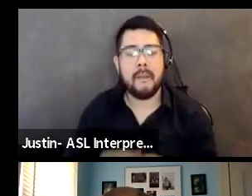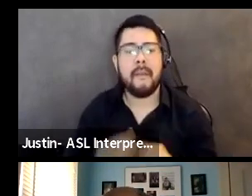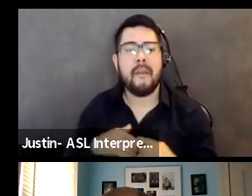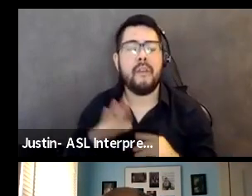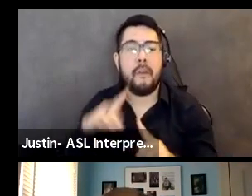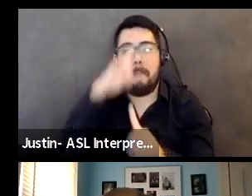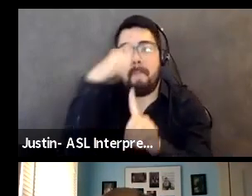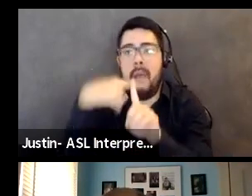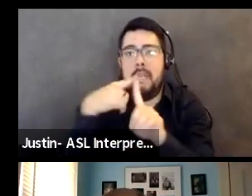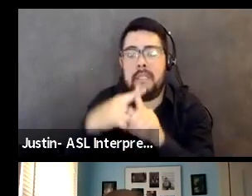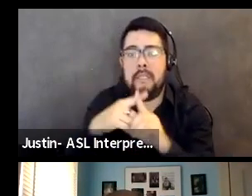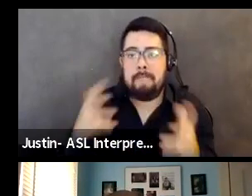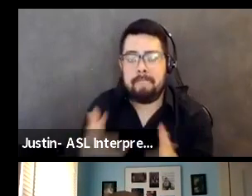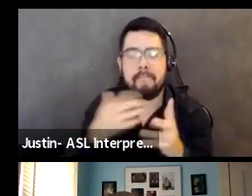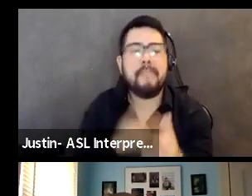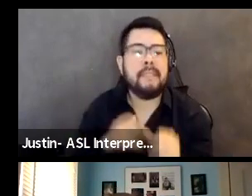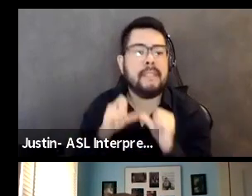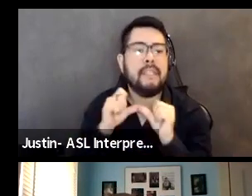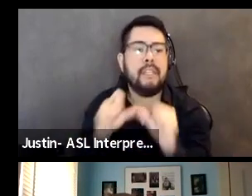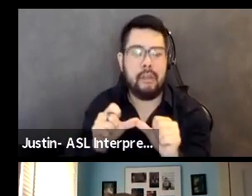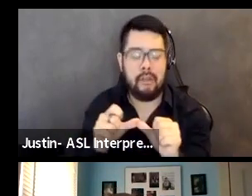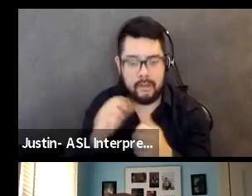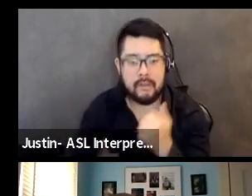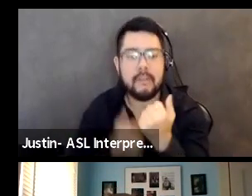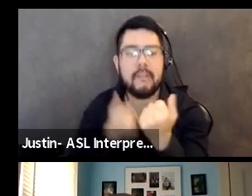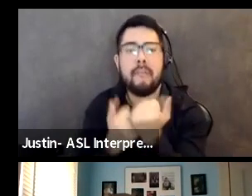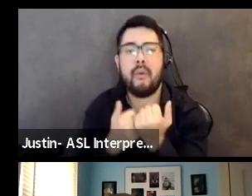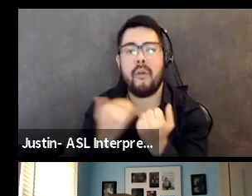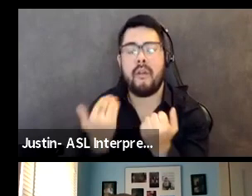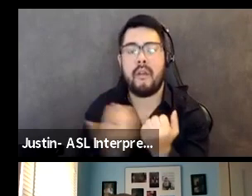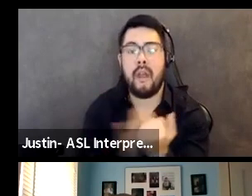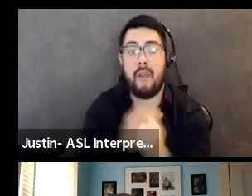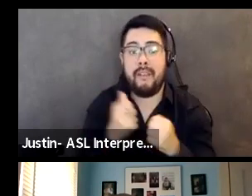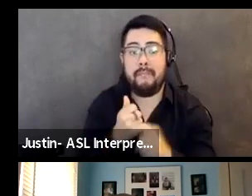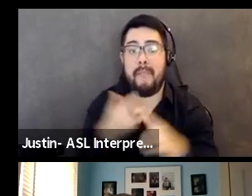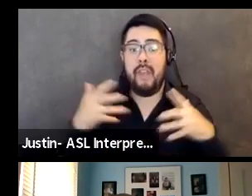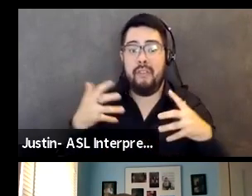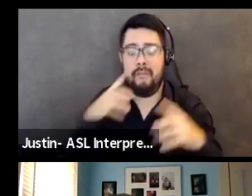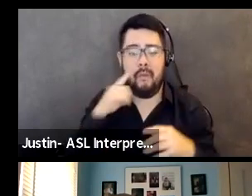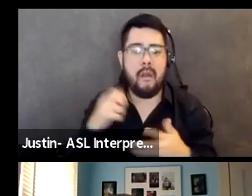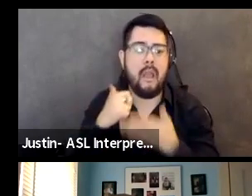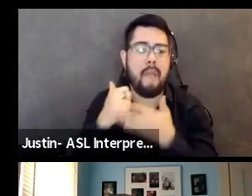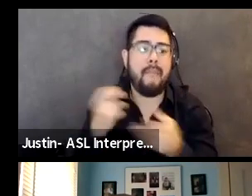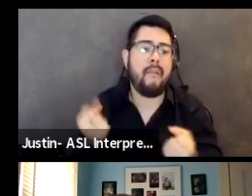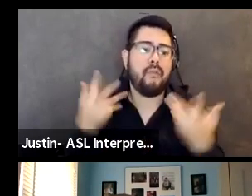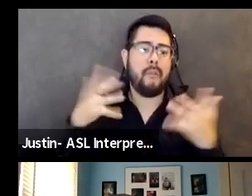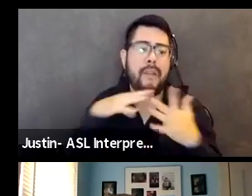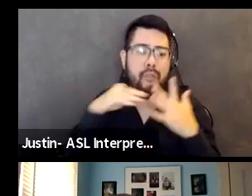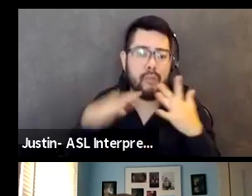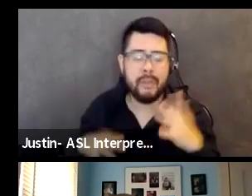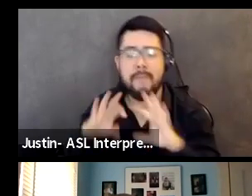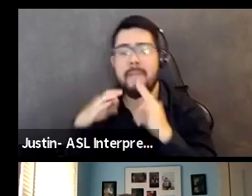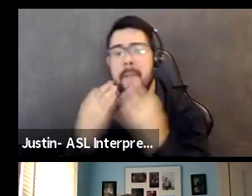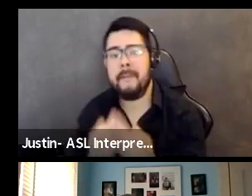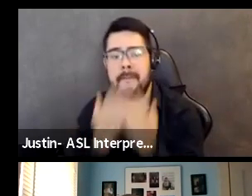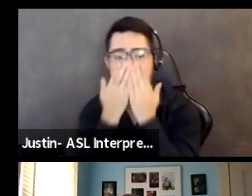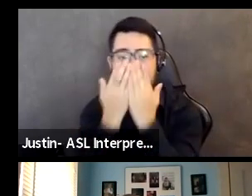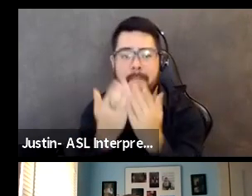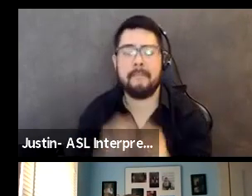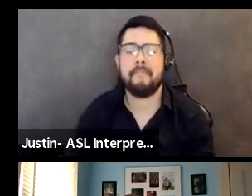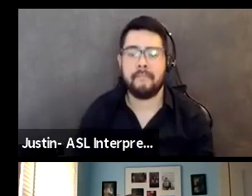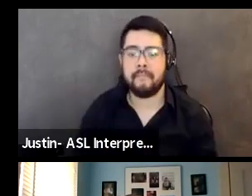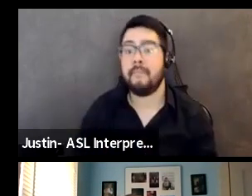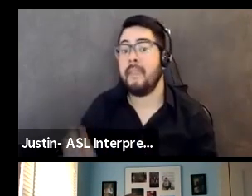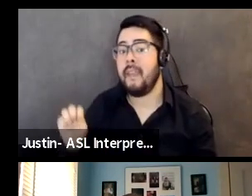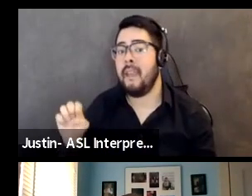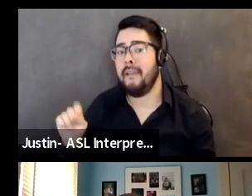momentum going and vote in favor of approving this expansion to help many chicago students and families thank you thank